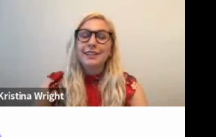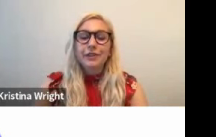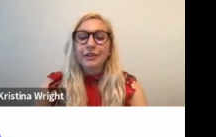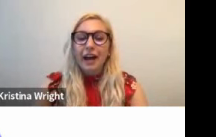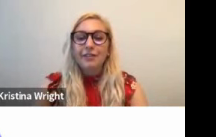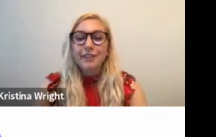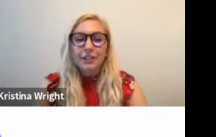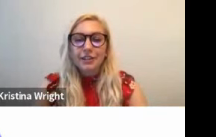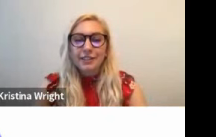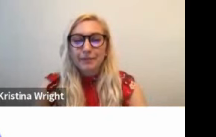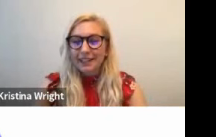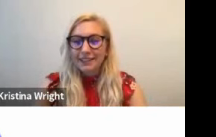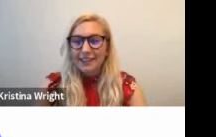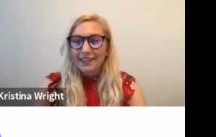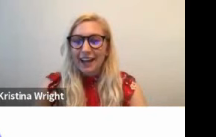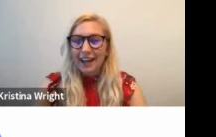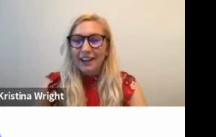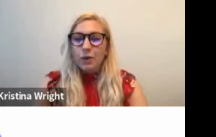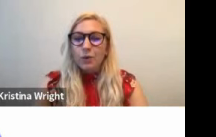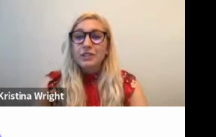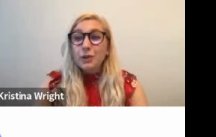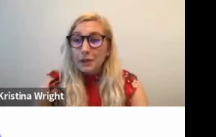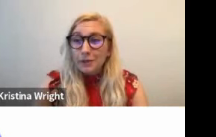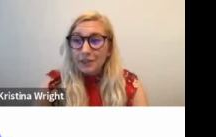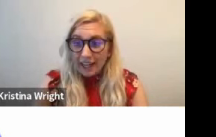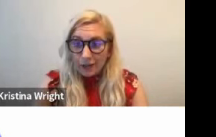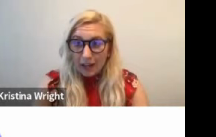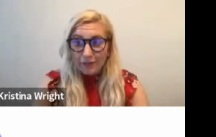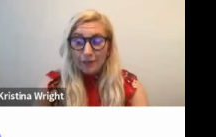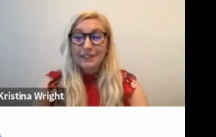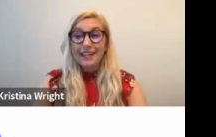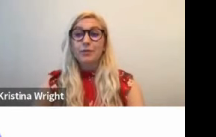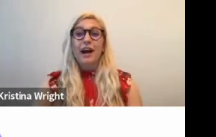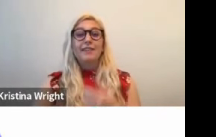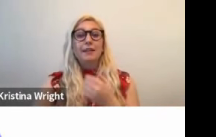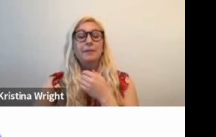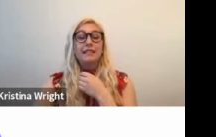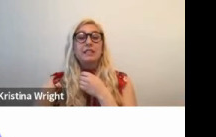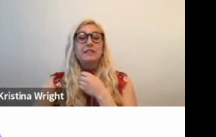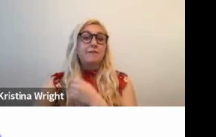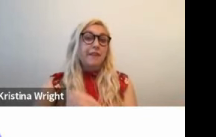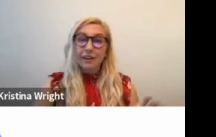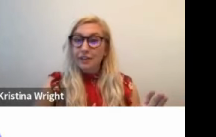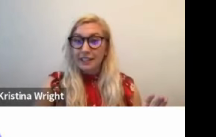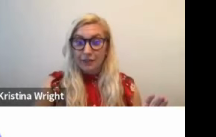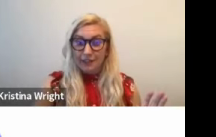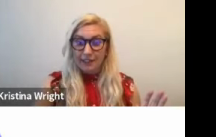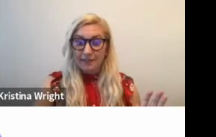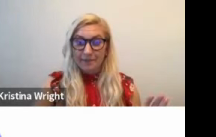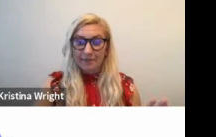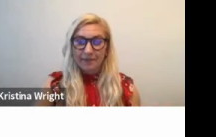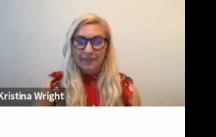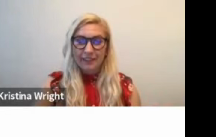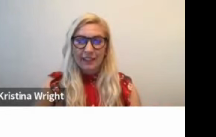to different graph features means that what two people take away from the same graph can be very